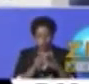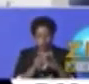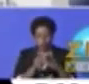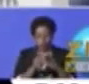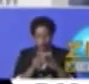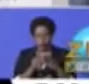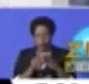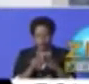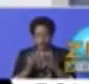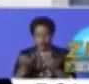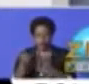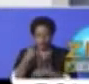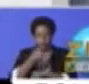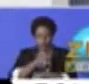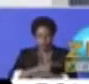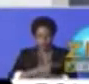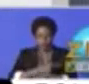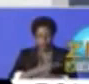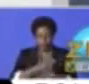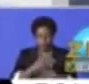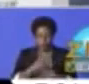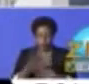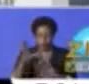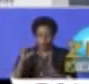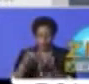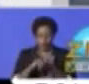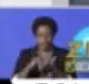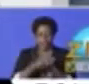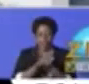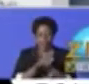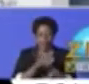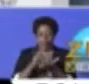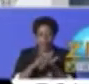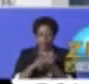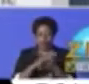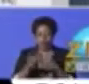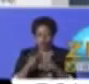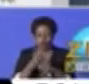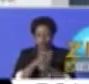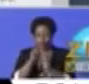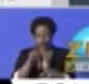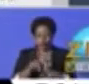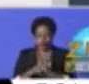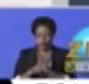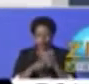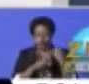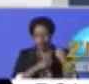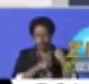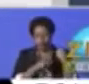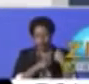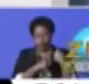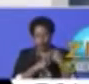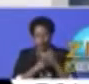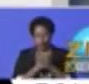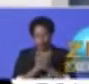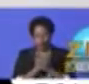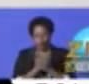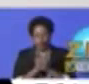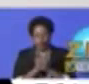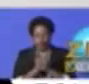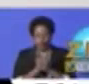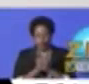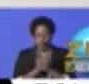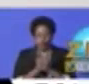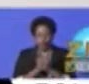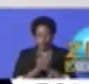To date, the foundation has disbursed $50,000 to the Salvation Army and the Bahamas Feeding Network. While the